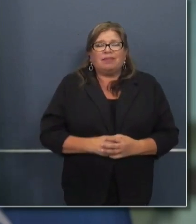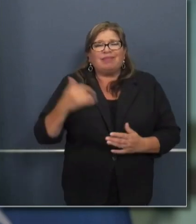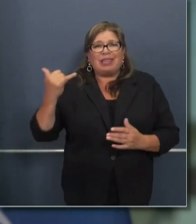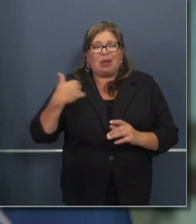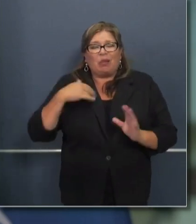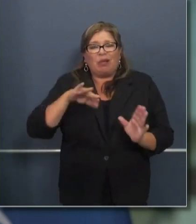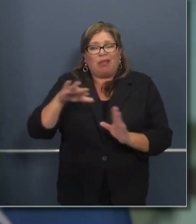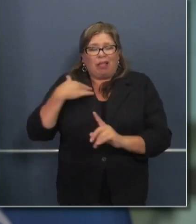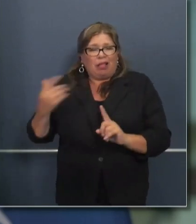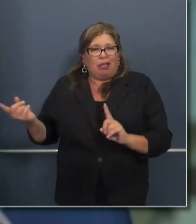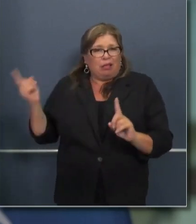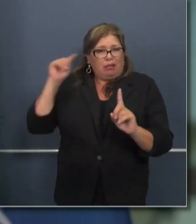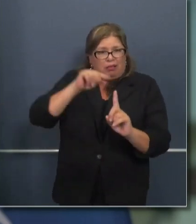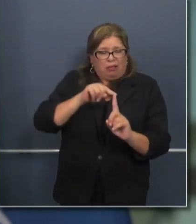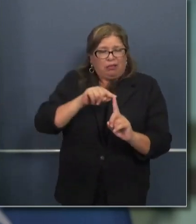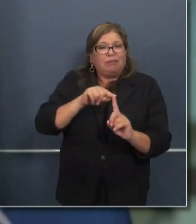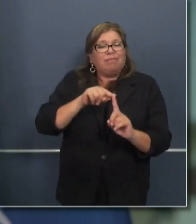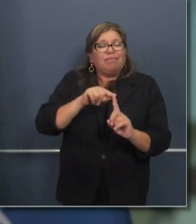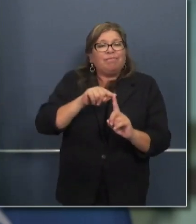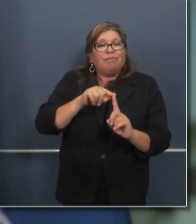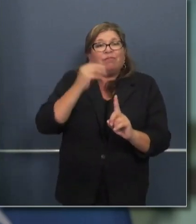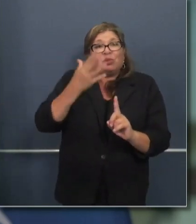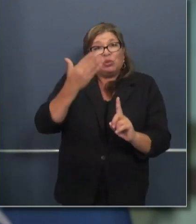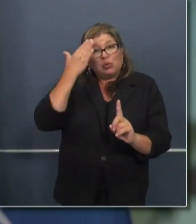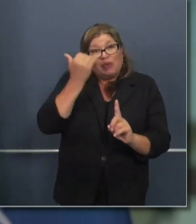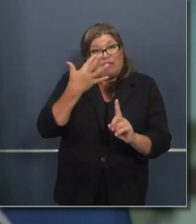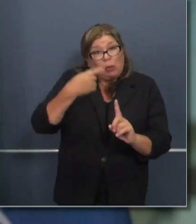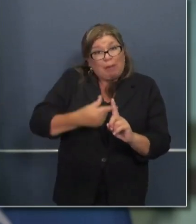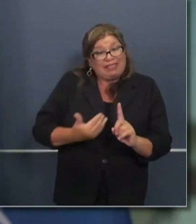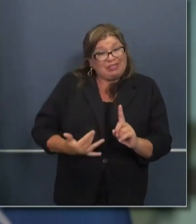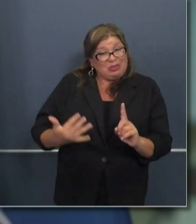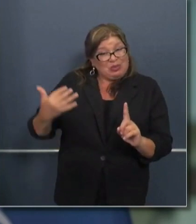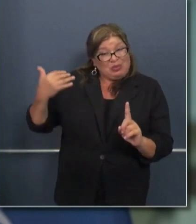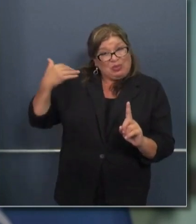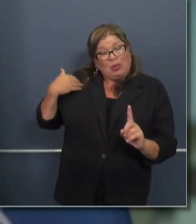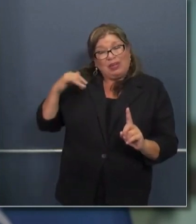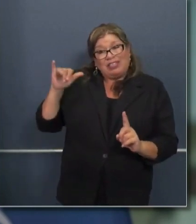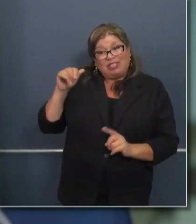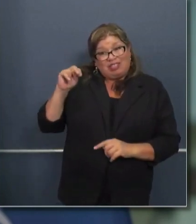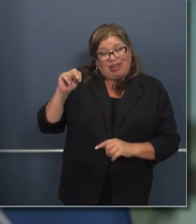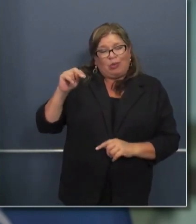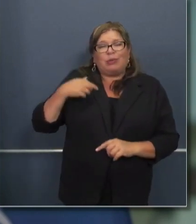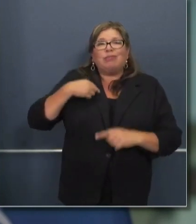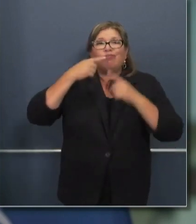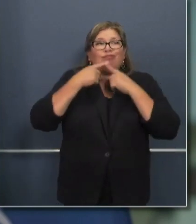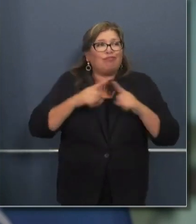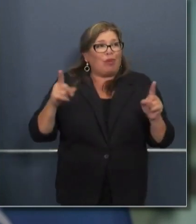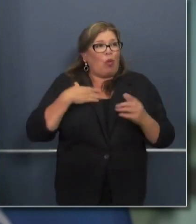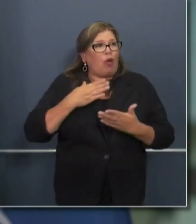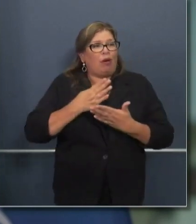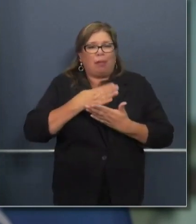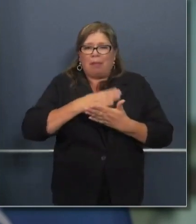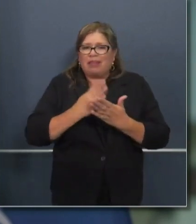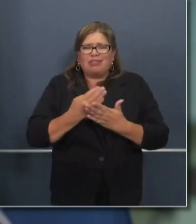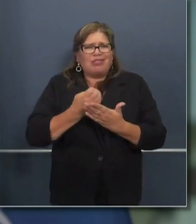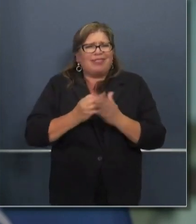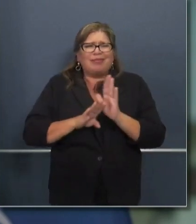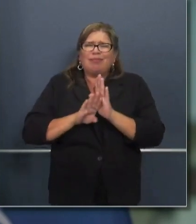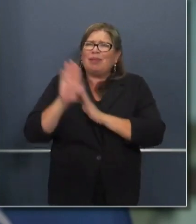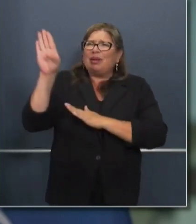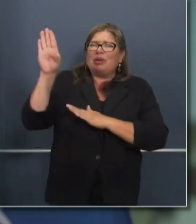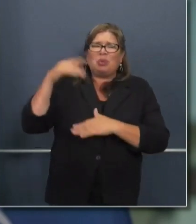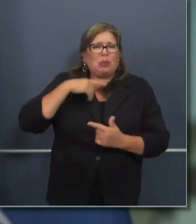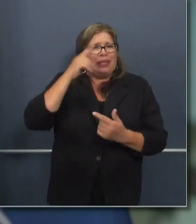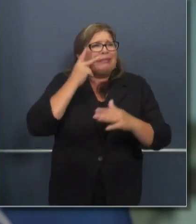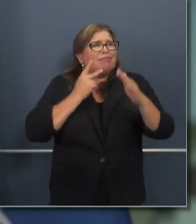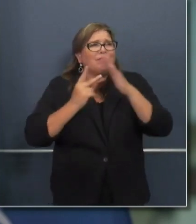ago, I announced a budget that projected roughly $6 billion surplus. In fact,